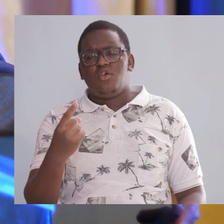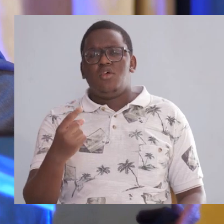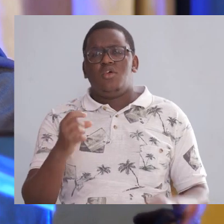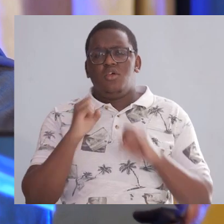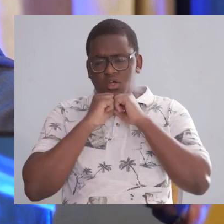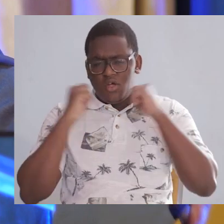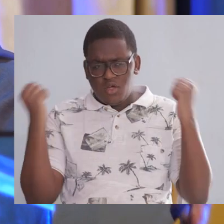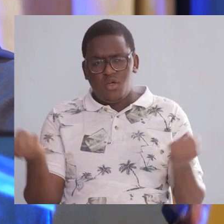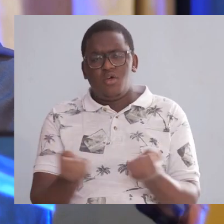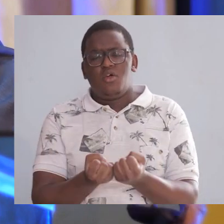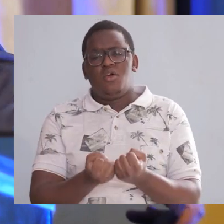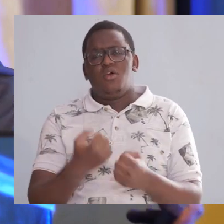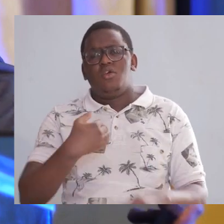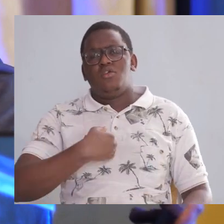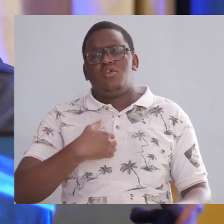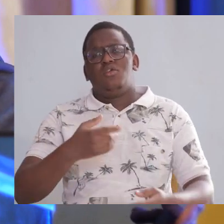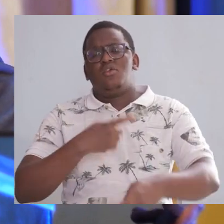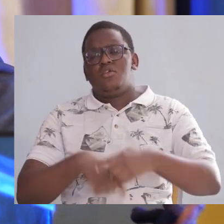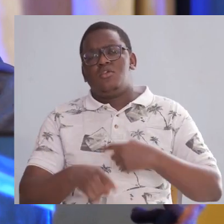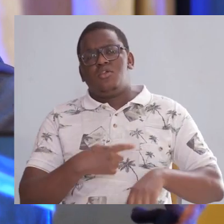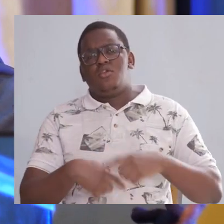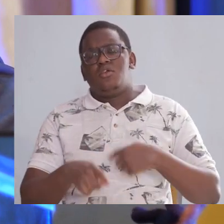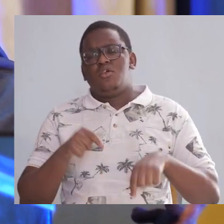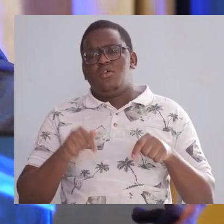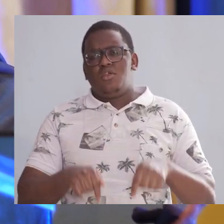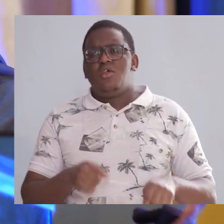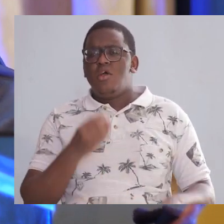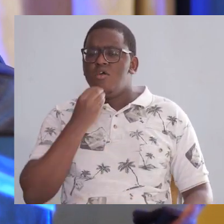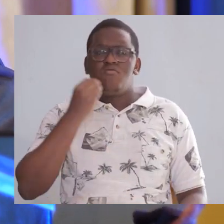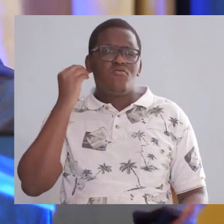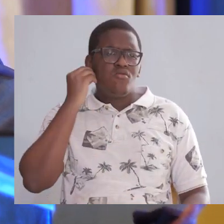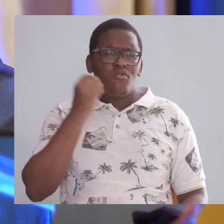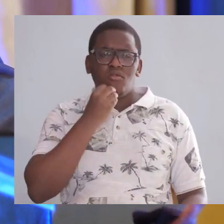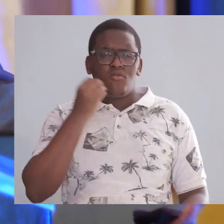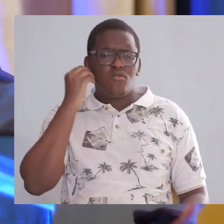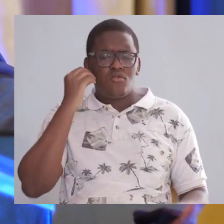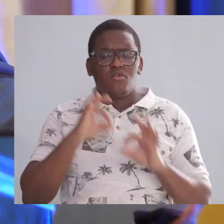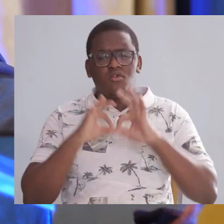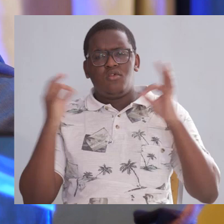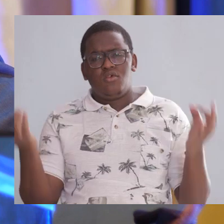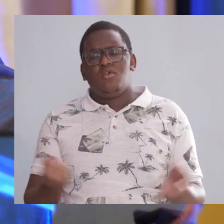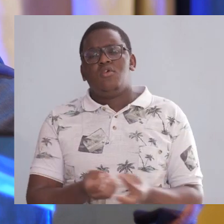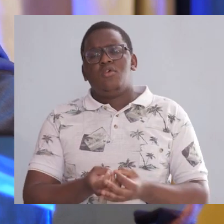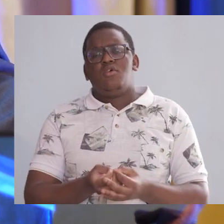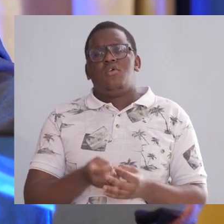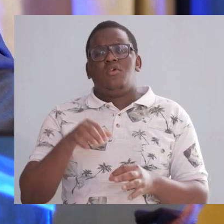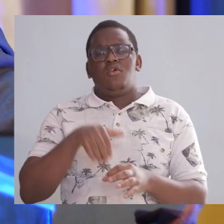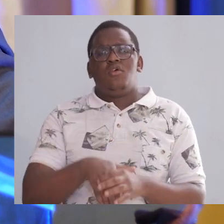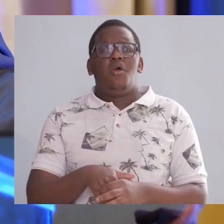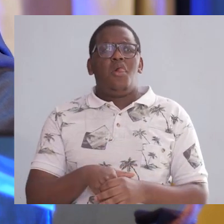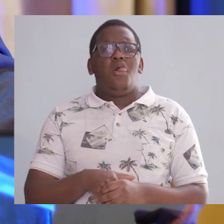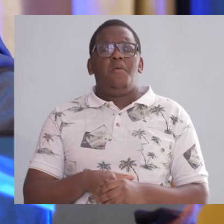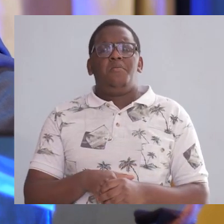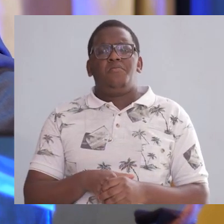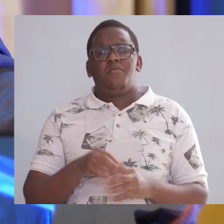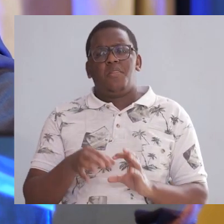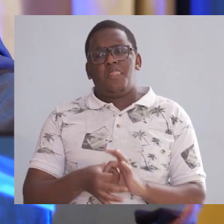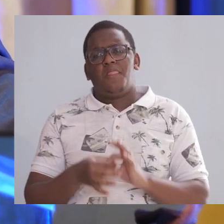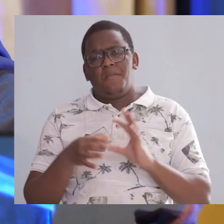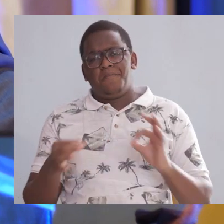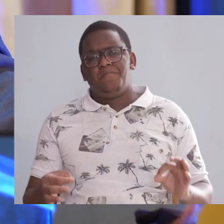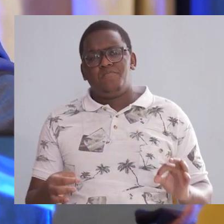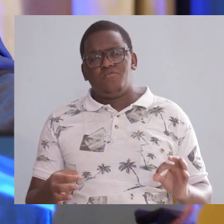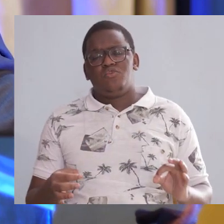salvation has come into this house. We want salvation to be in our houses, in our families, and experience the freedom that